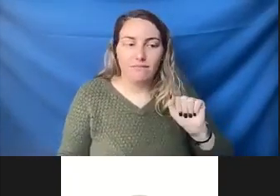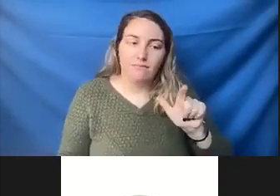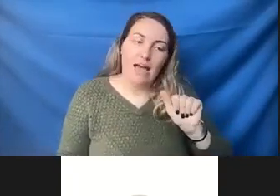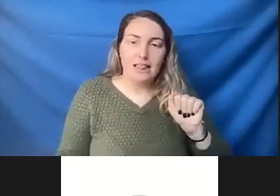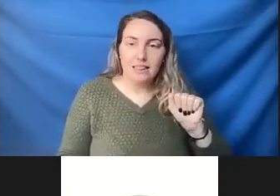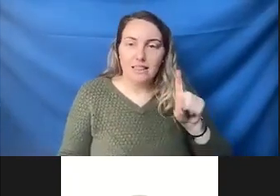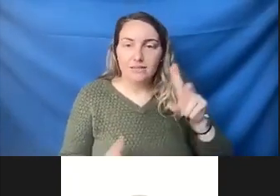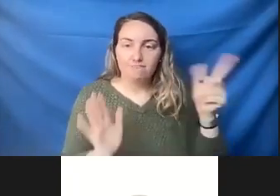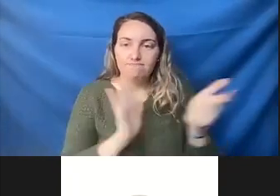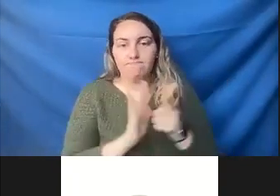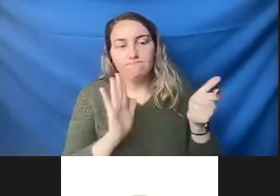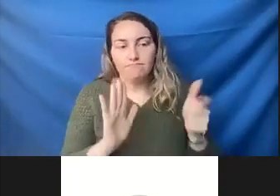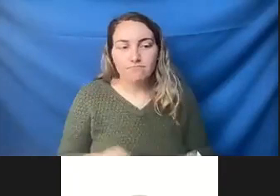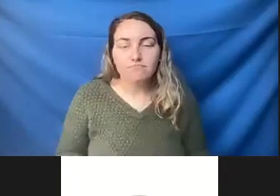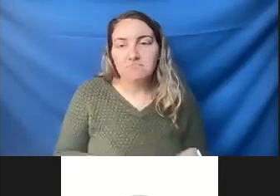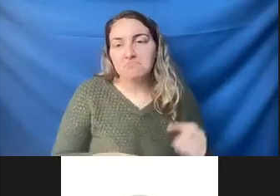invalidate your ballot.